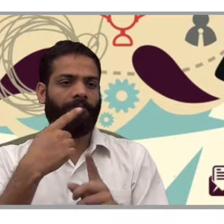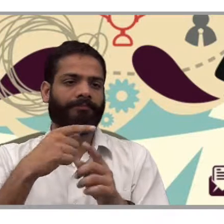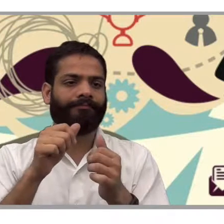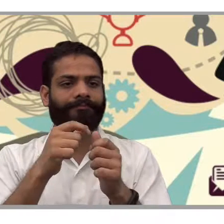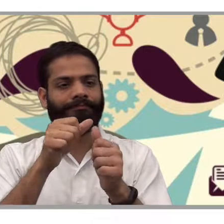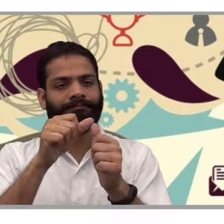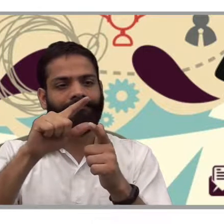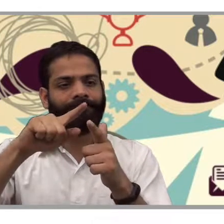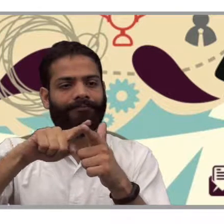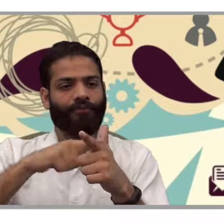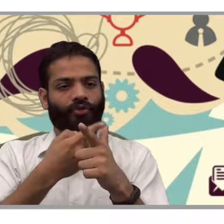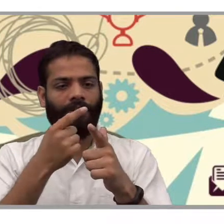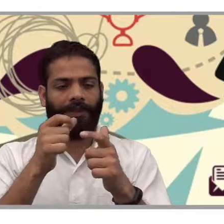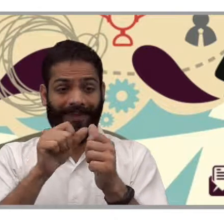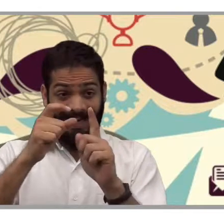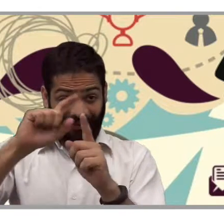bag.